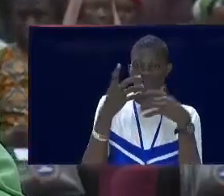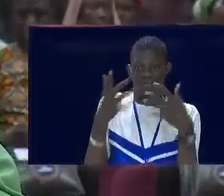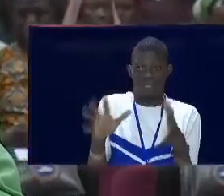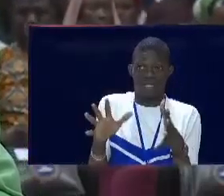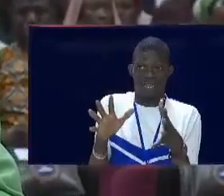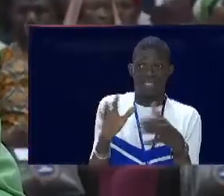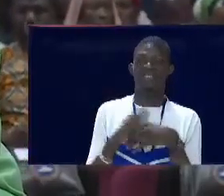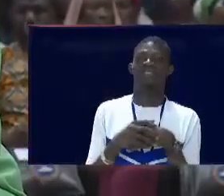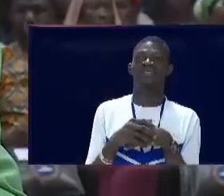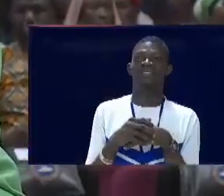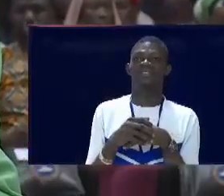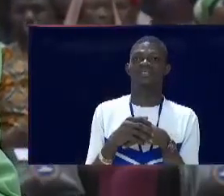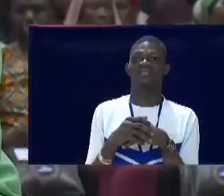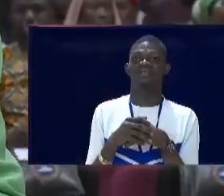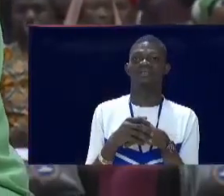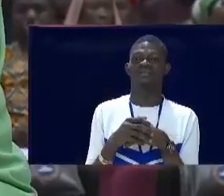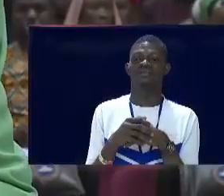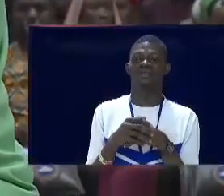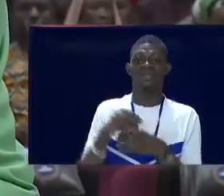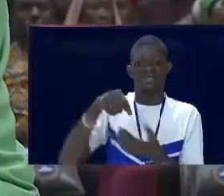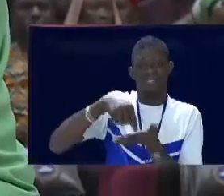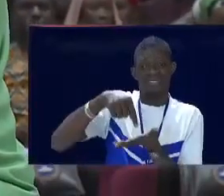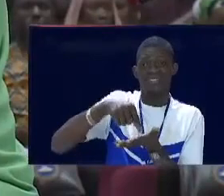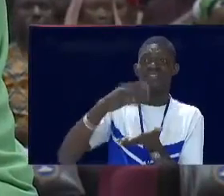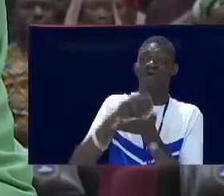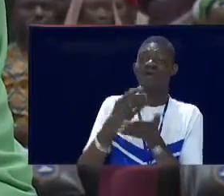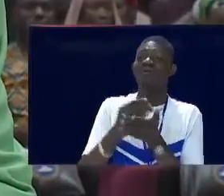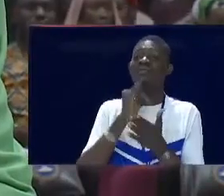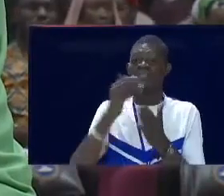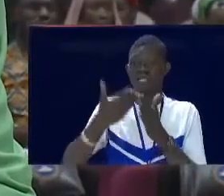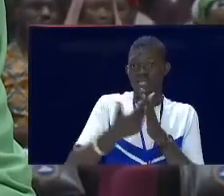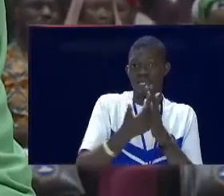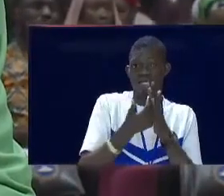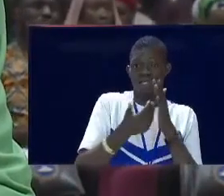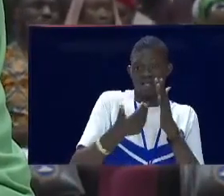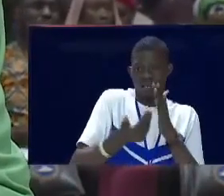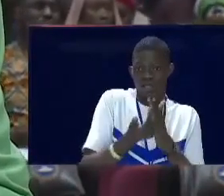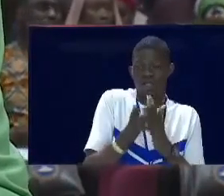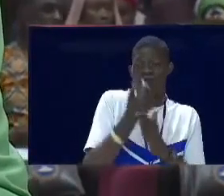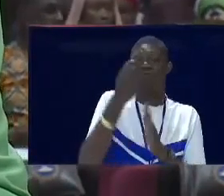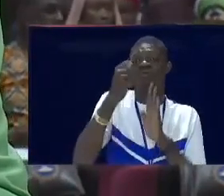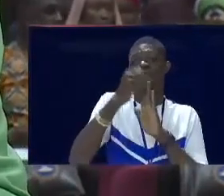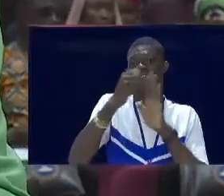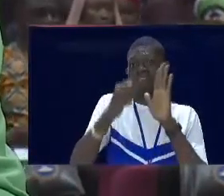saying, this cup is the New Testament in my blood.